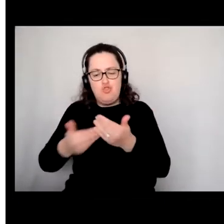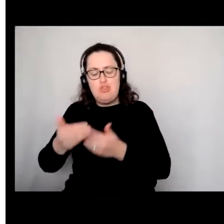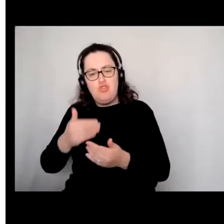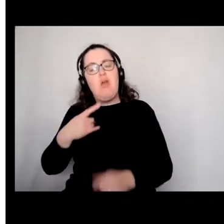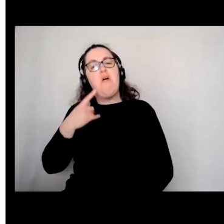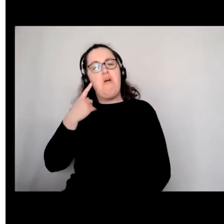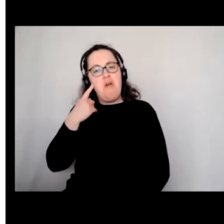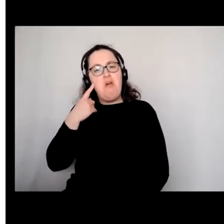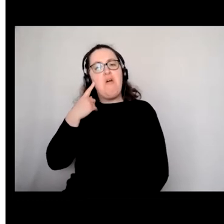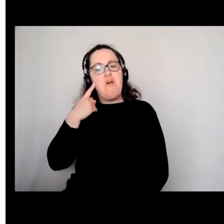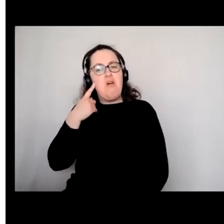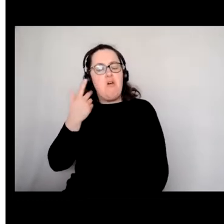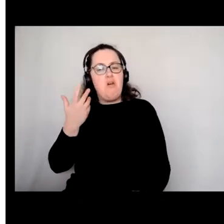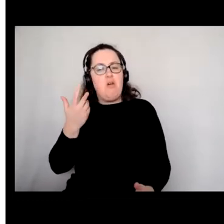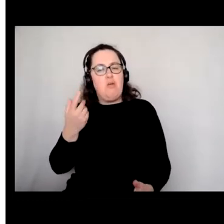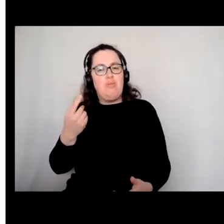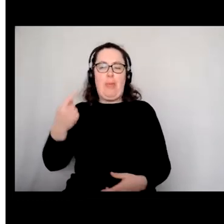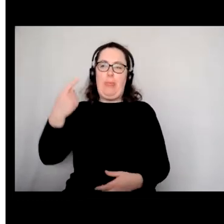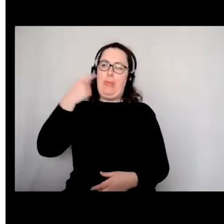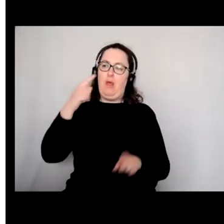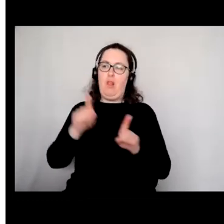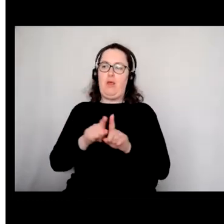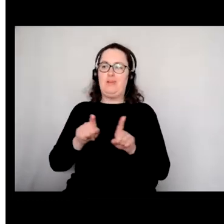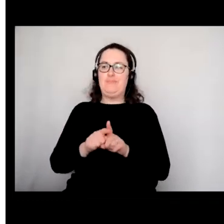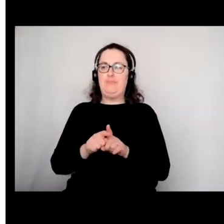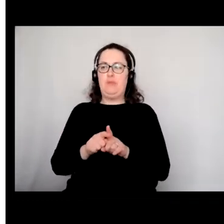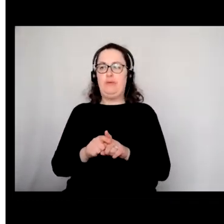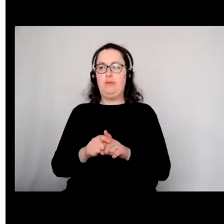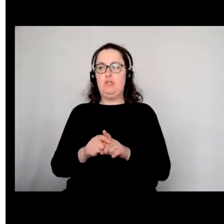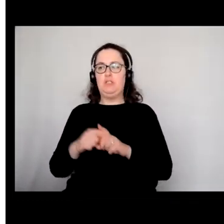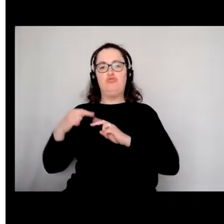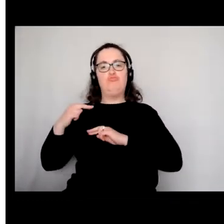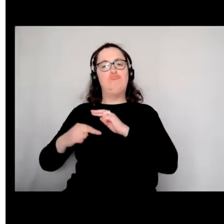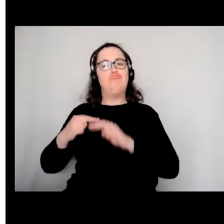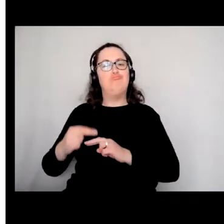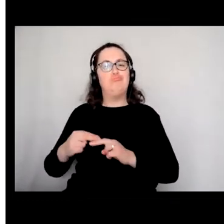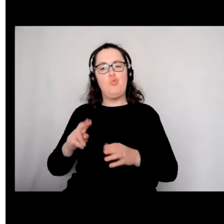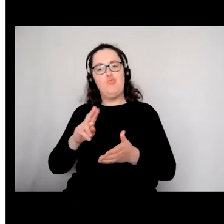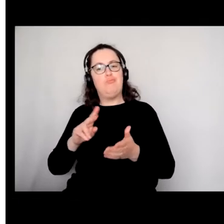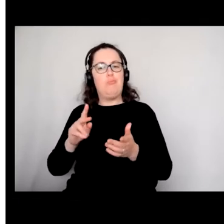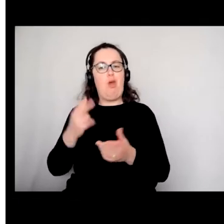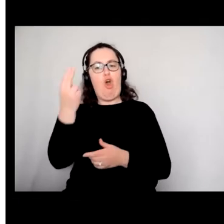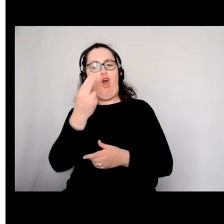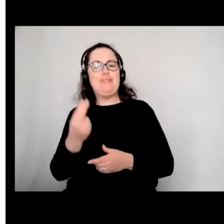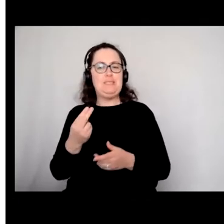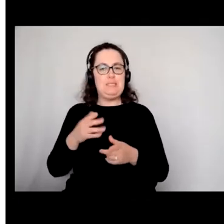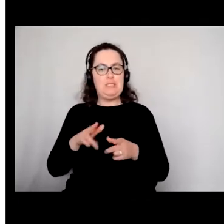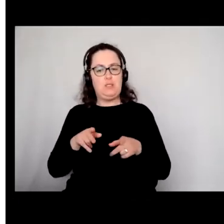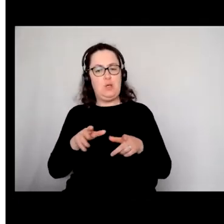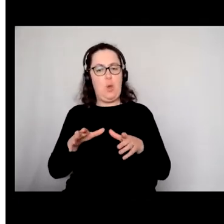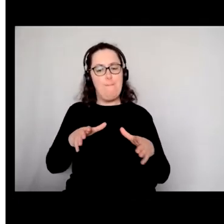working within almost a conventional school, a conventional artistic movement with its own